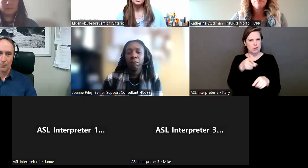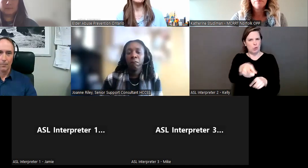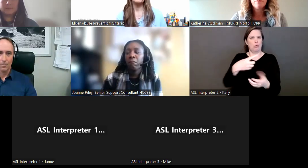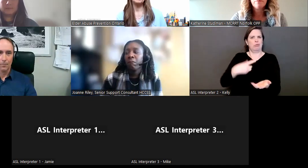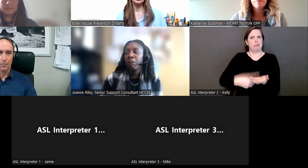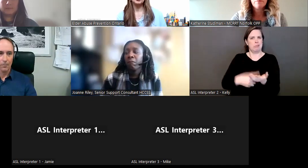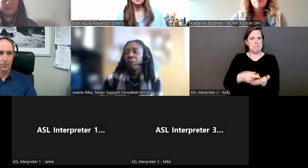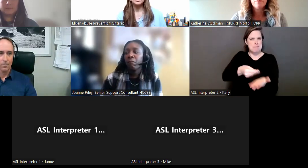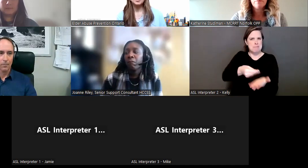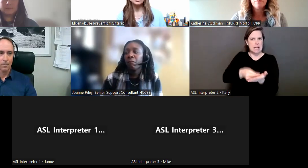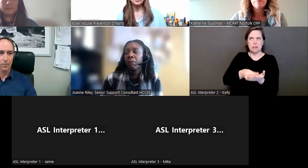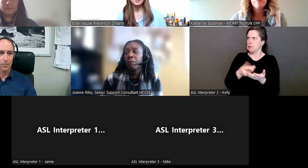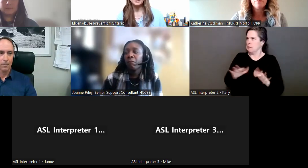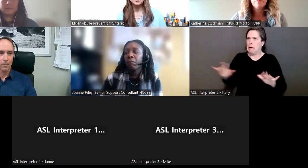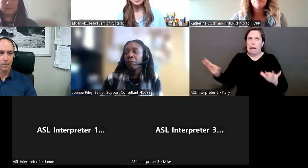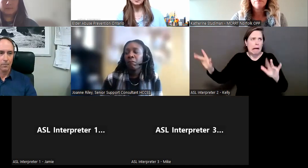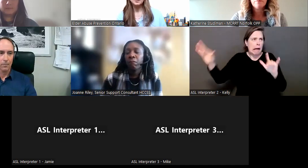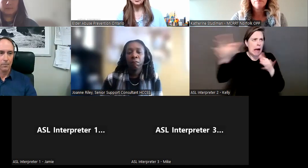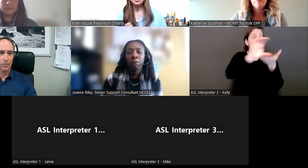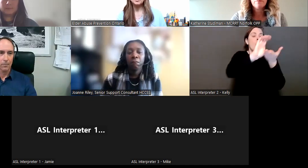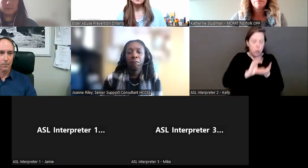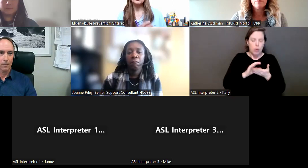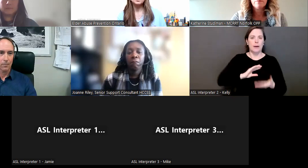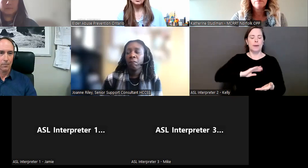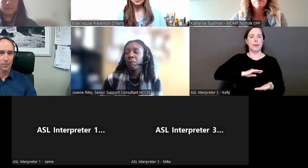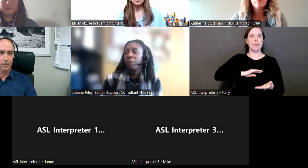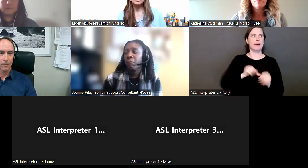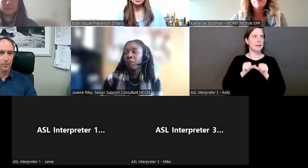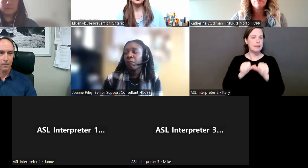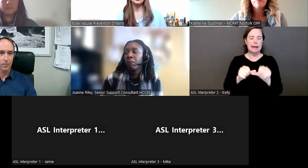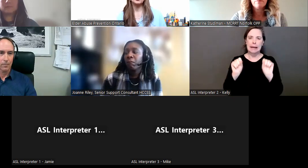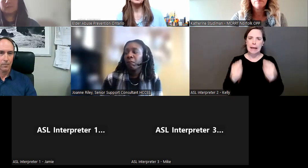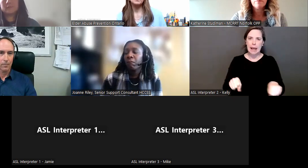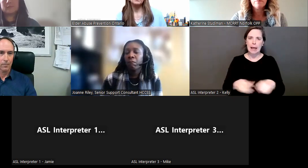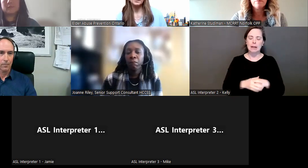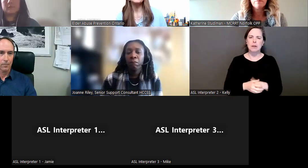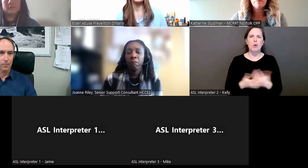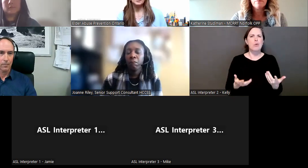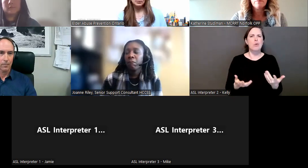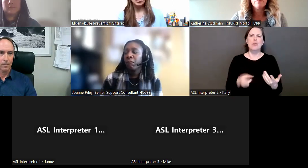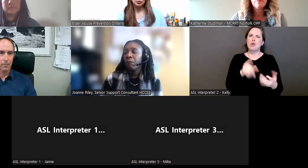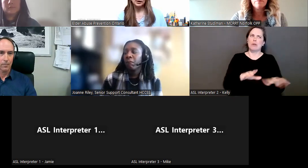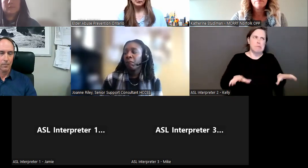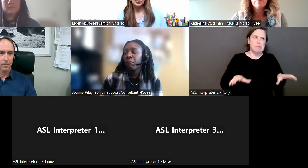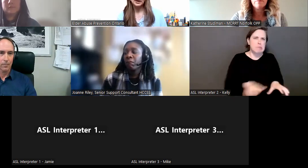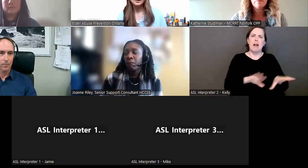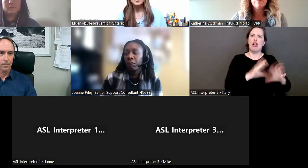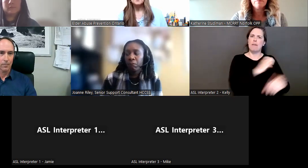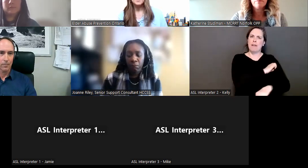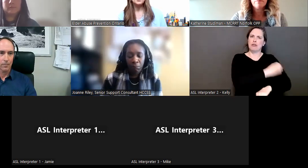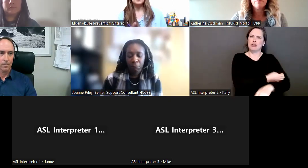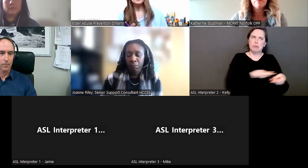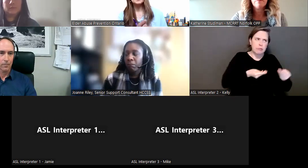you try to keep that program successful as it has been, but you spend so much time maybe trying to get the money to keep the program going,